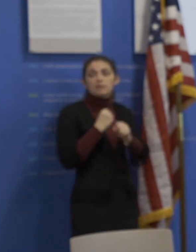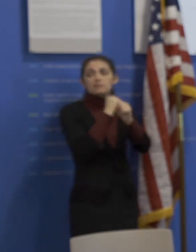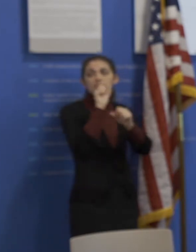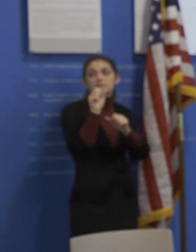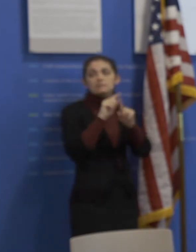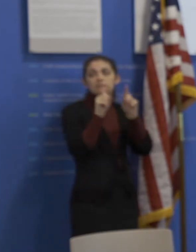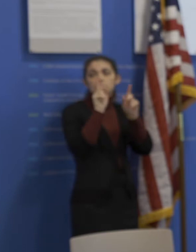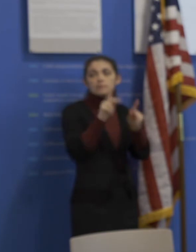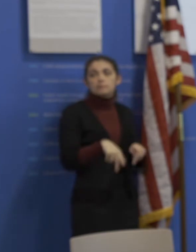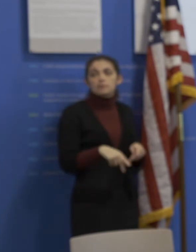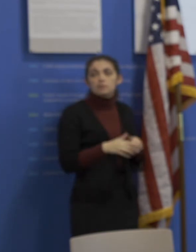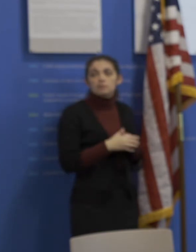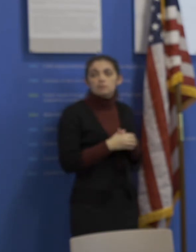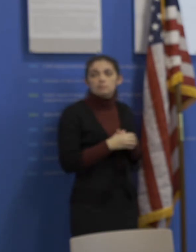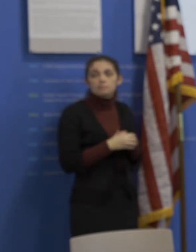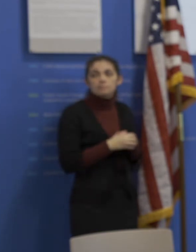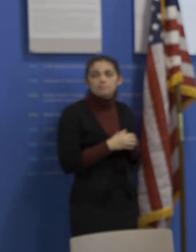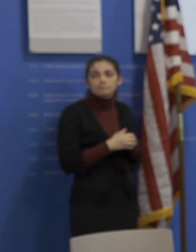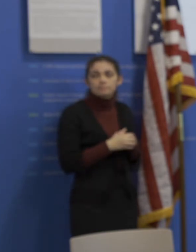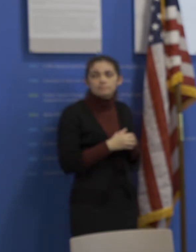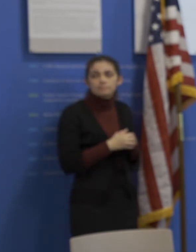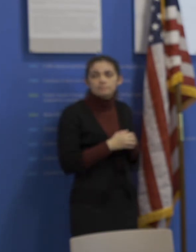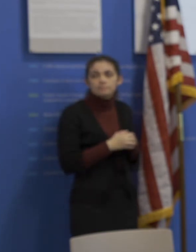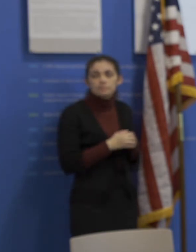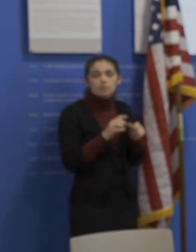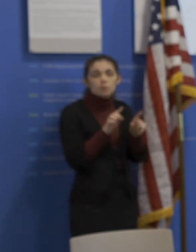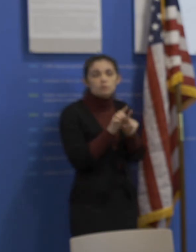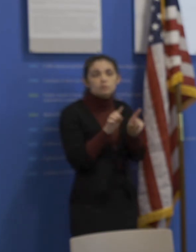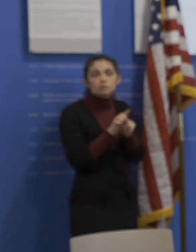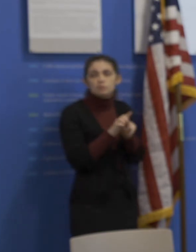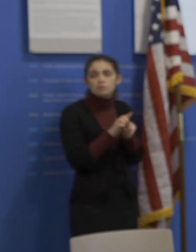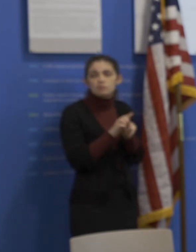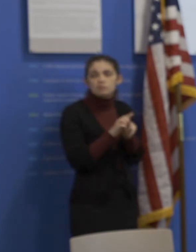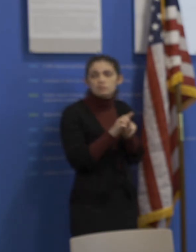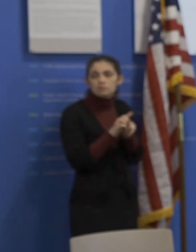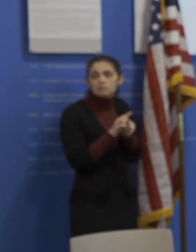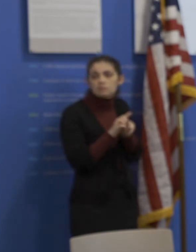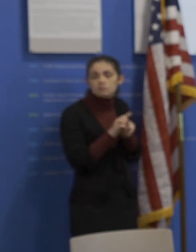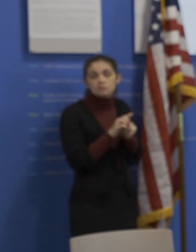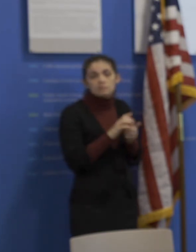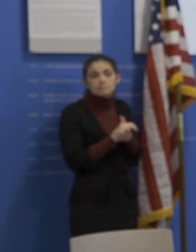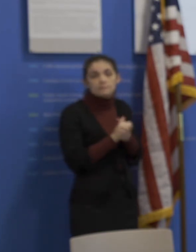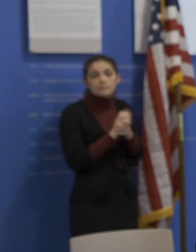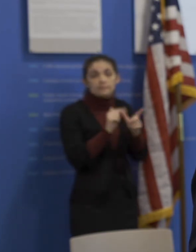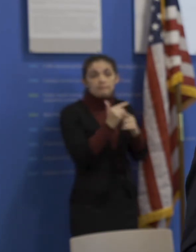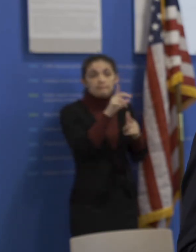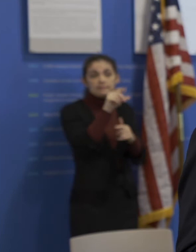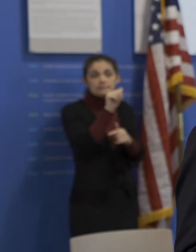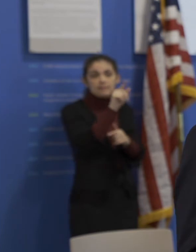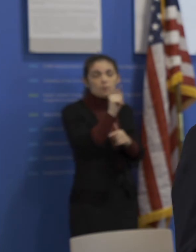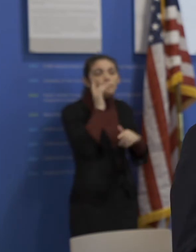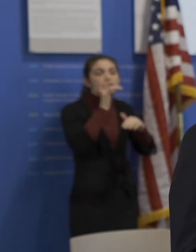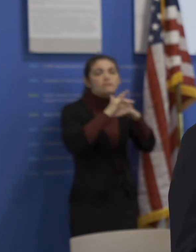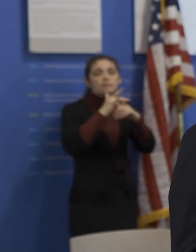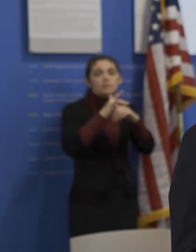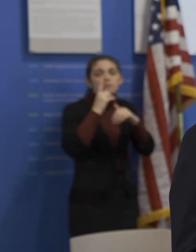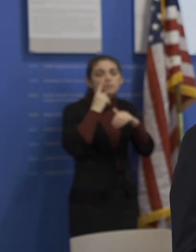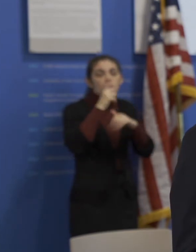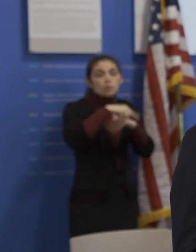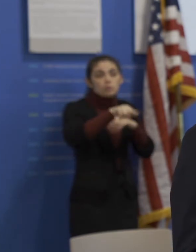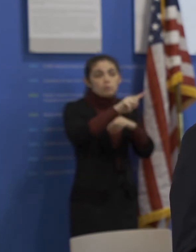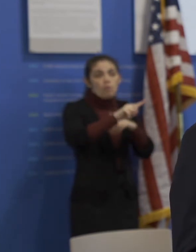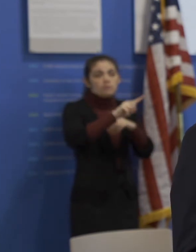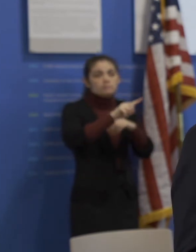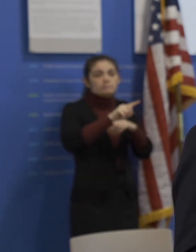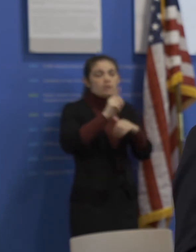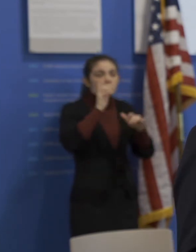people. And so we will do that on a regular basis, and then that data will be made available to you on our